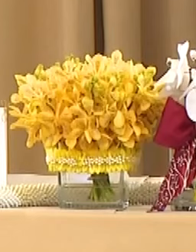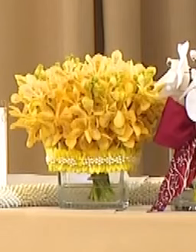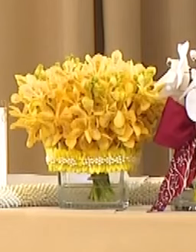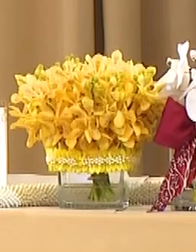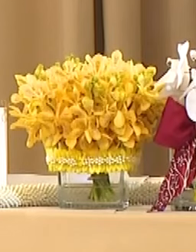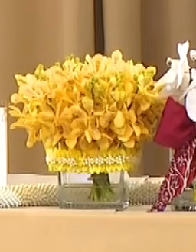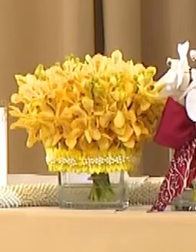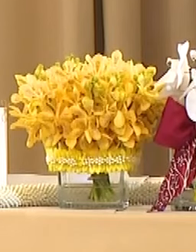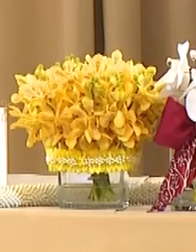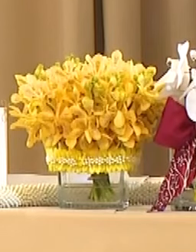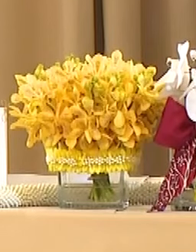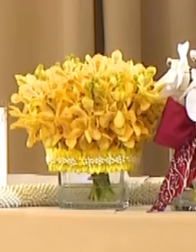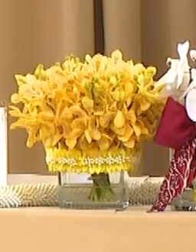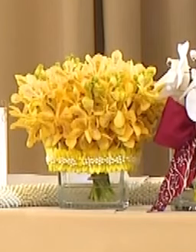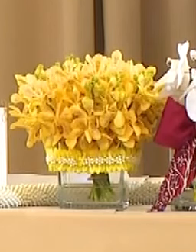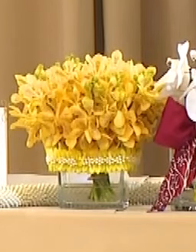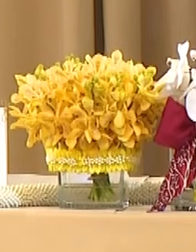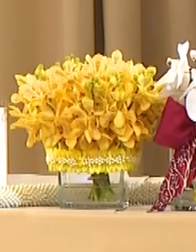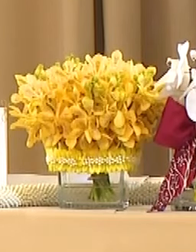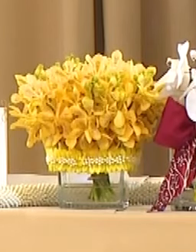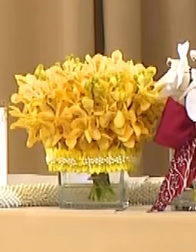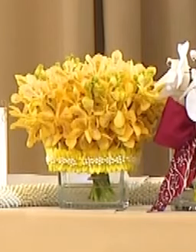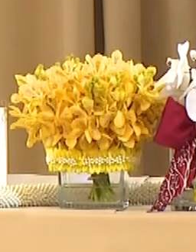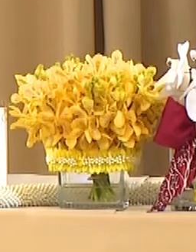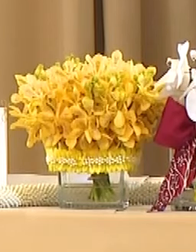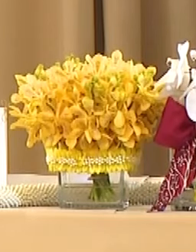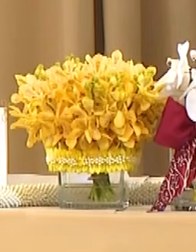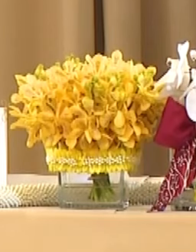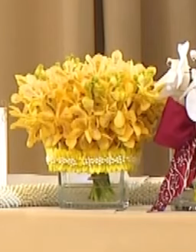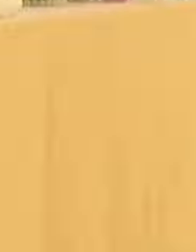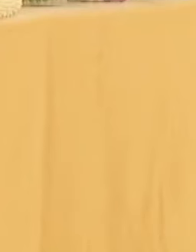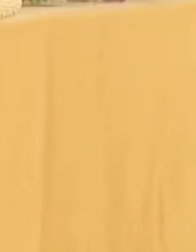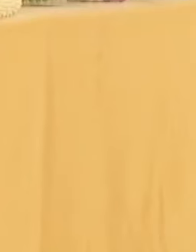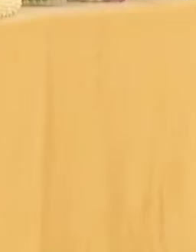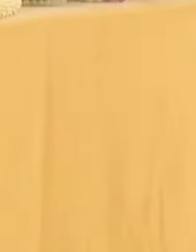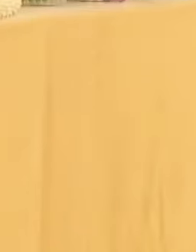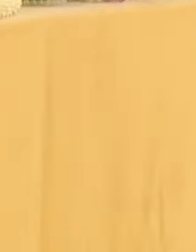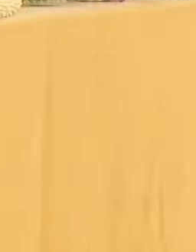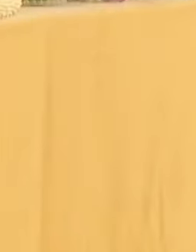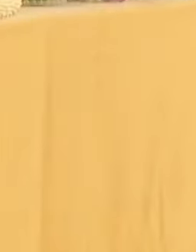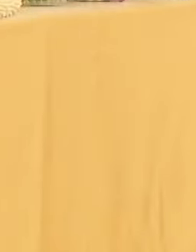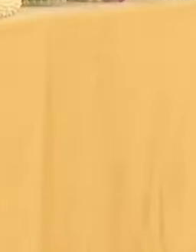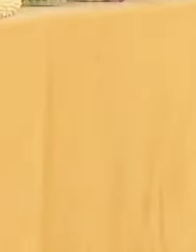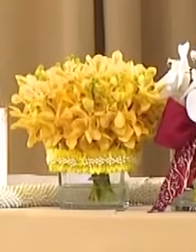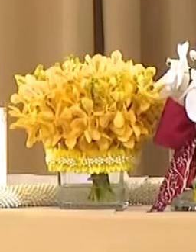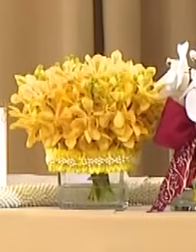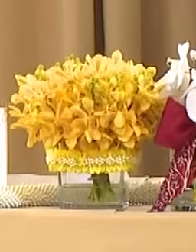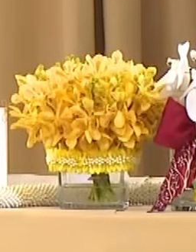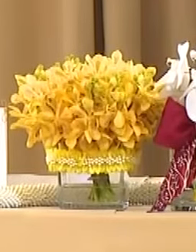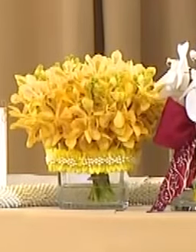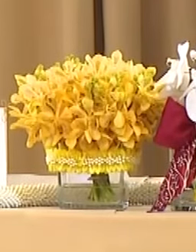an inspiration to world leaders as a result of Your Majesty's tireless commitment to the welfare,